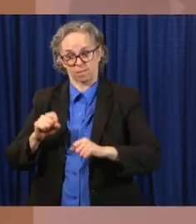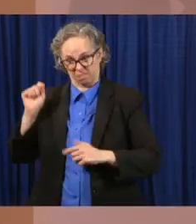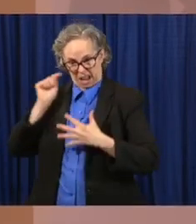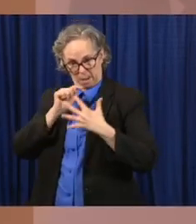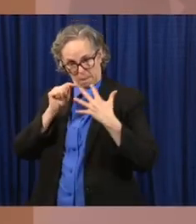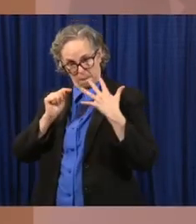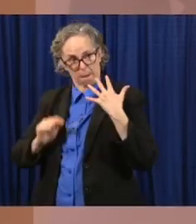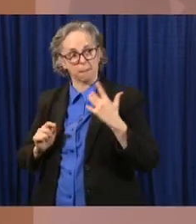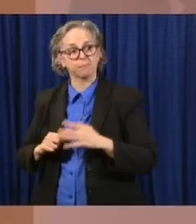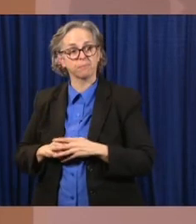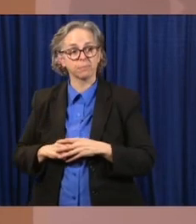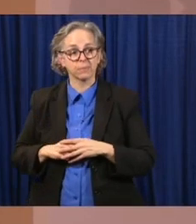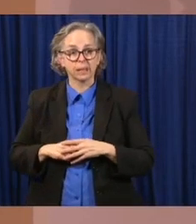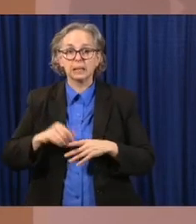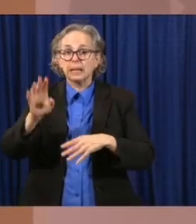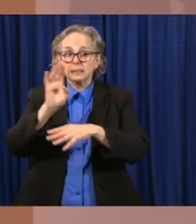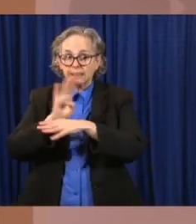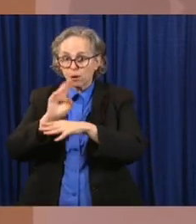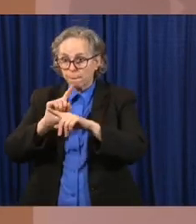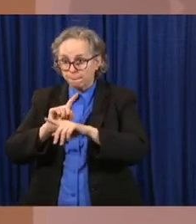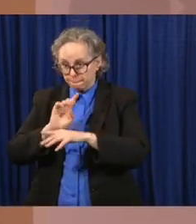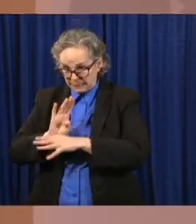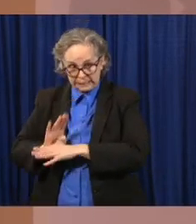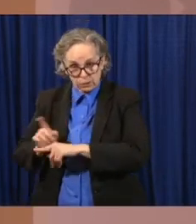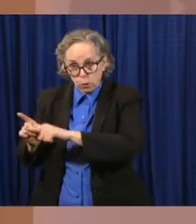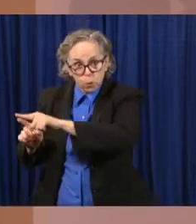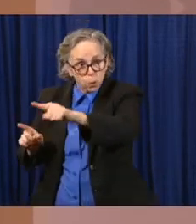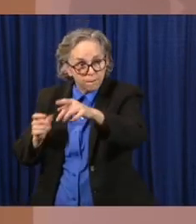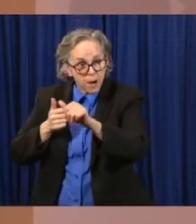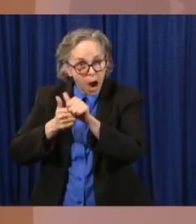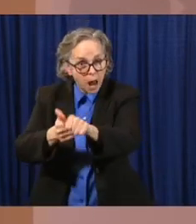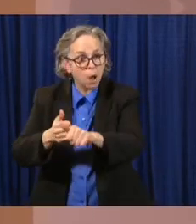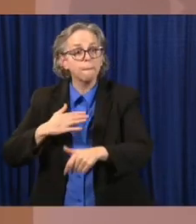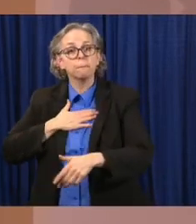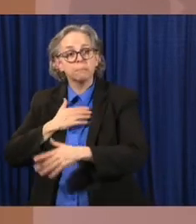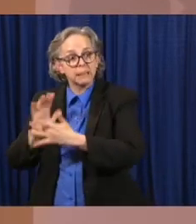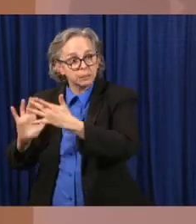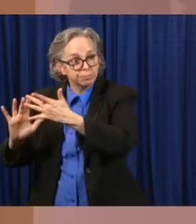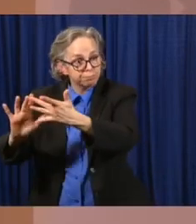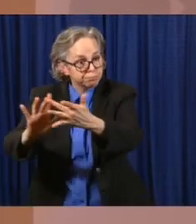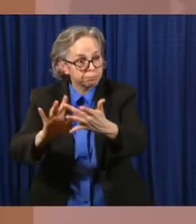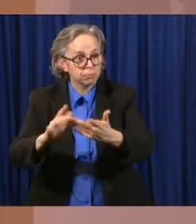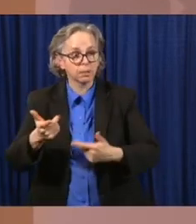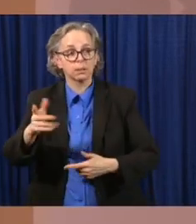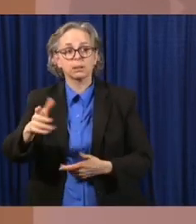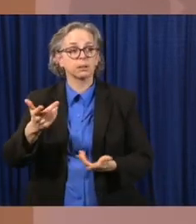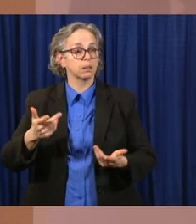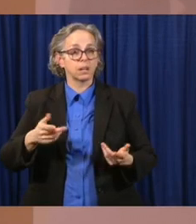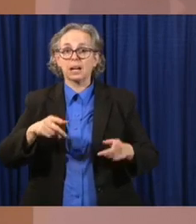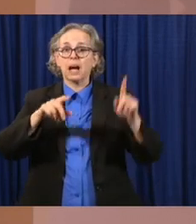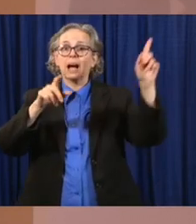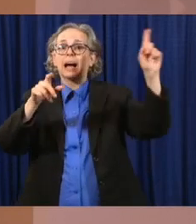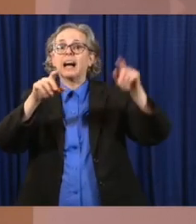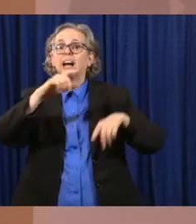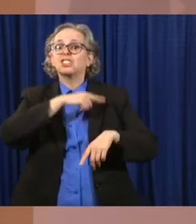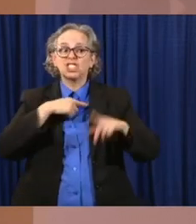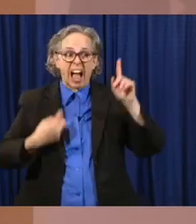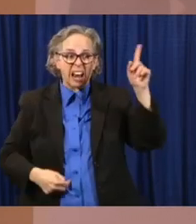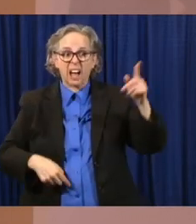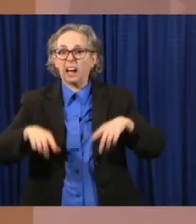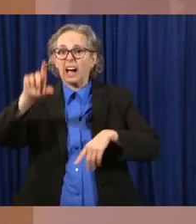this, both who have operated in China and Italy and other countries have successfully operated with